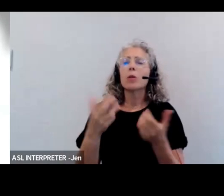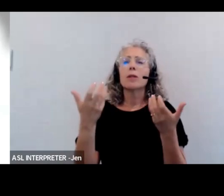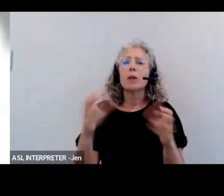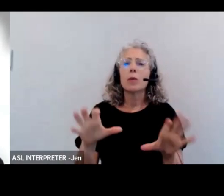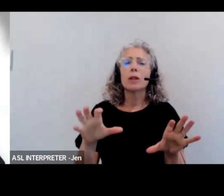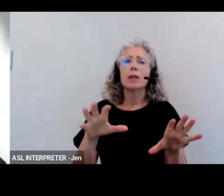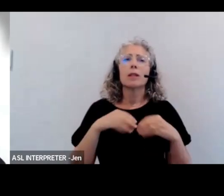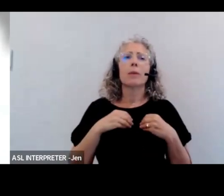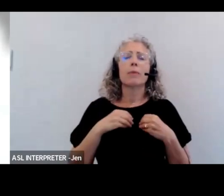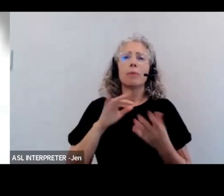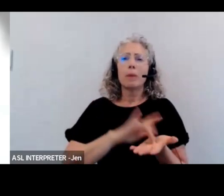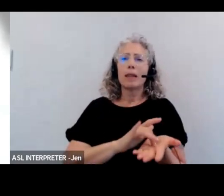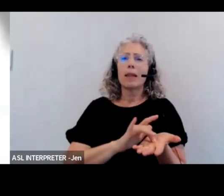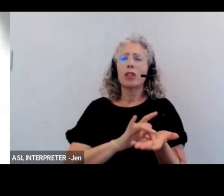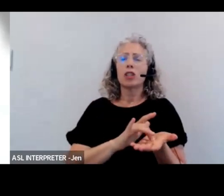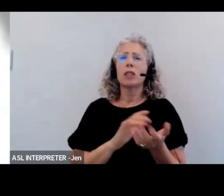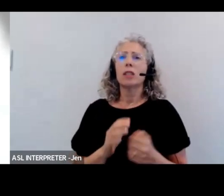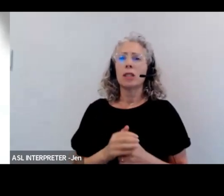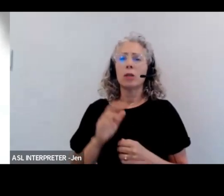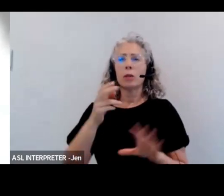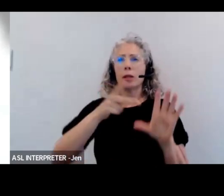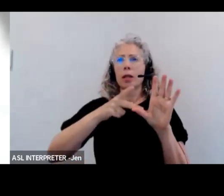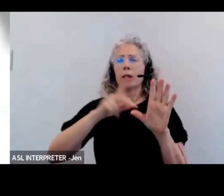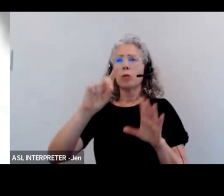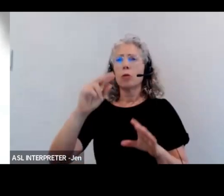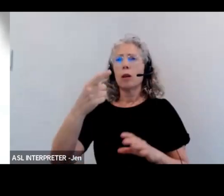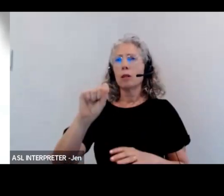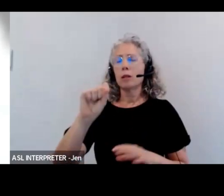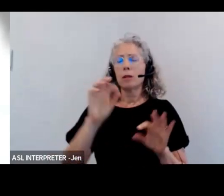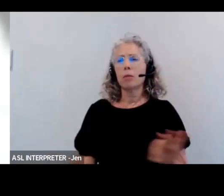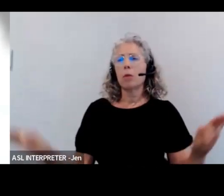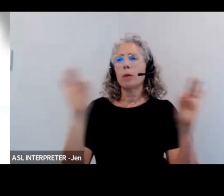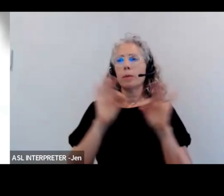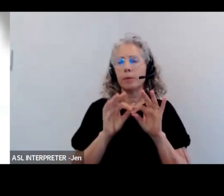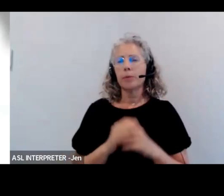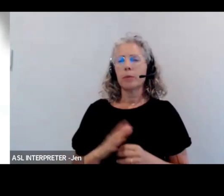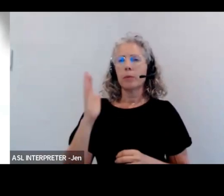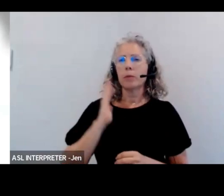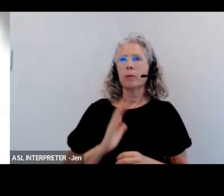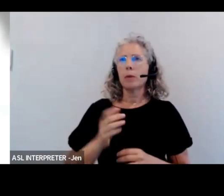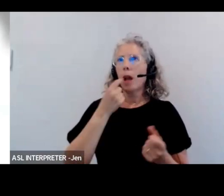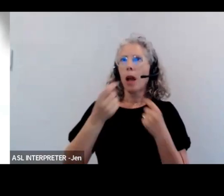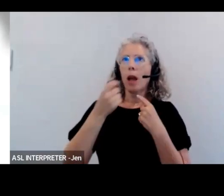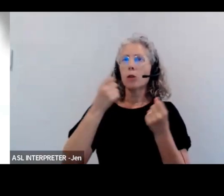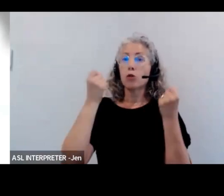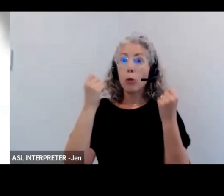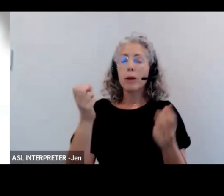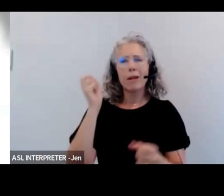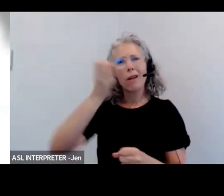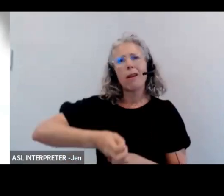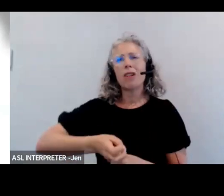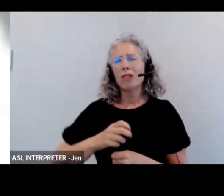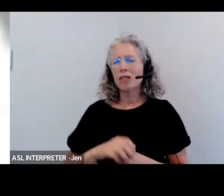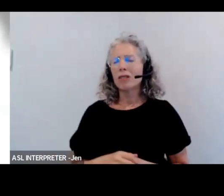certain medications or psychiatric drugs is very important. When I was on so many different ones, it was hard